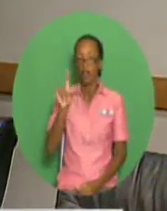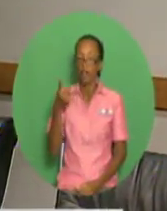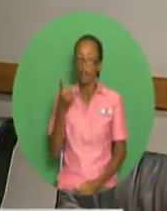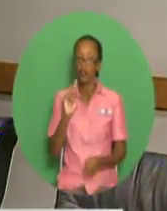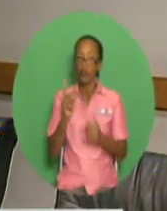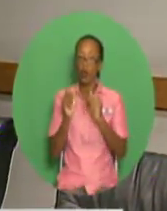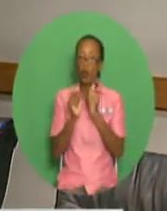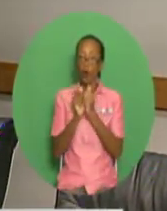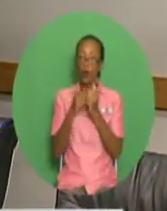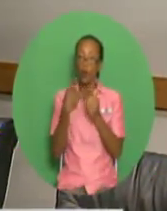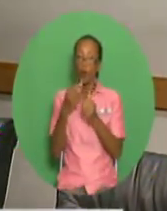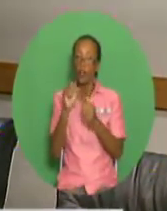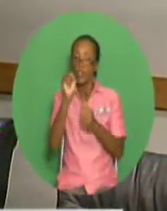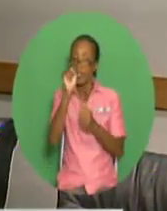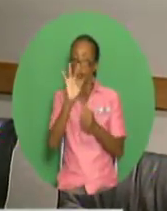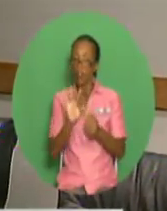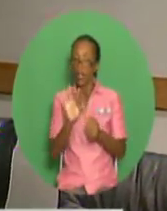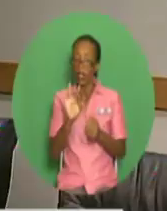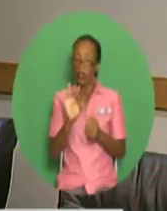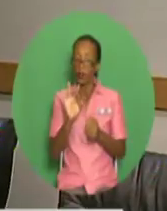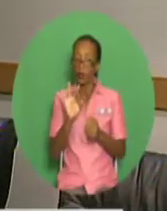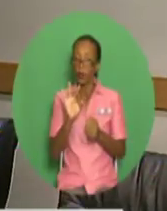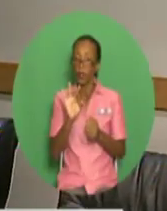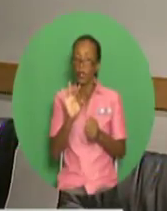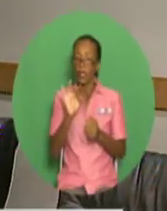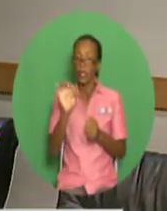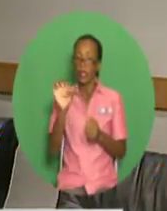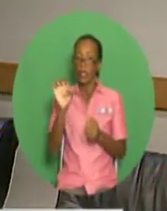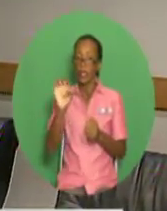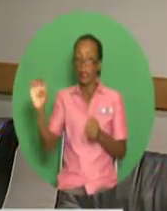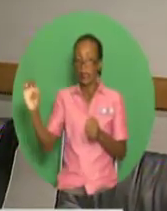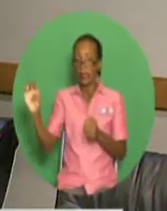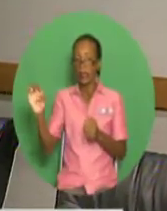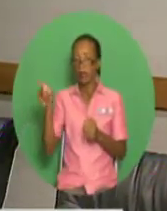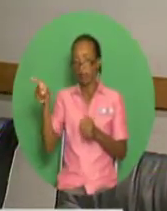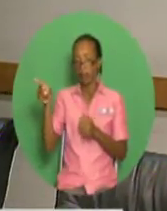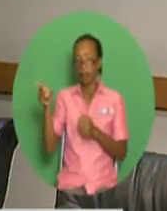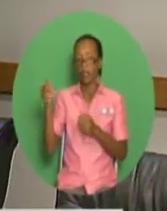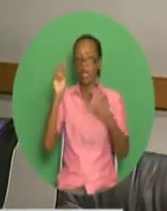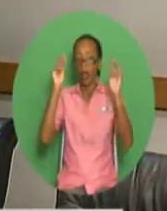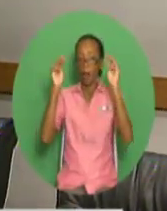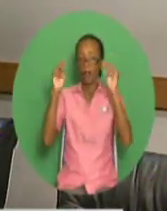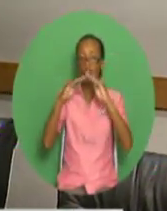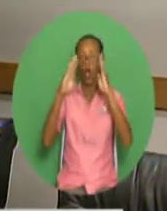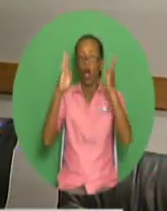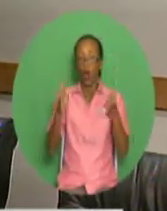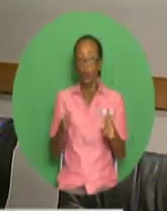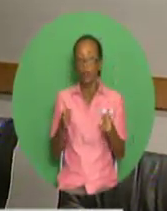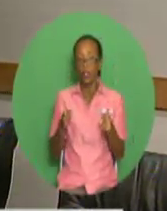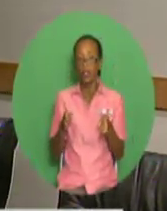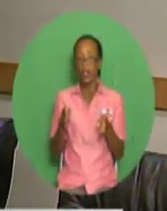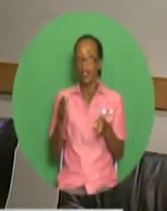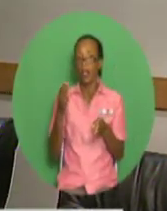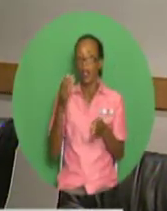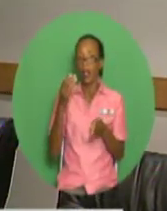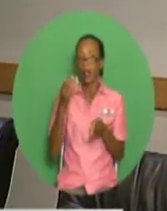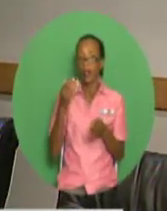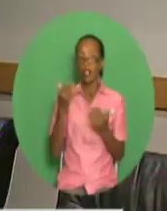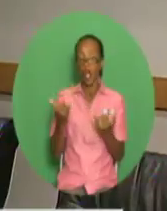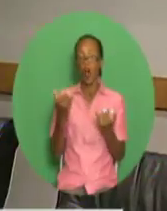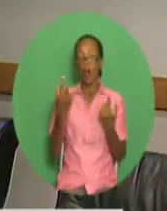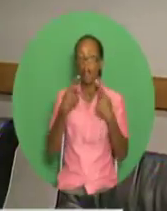member for San Fernando East, the Minister of Housing, who after almost 10, 15 years with Victoria Keys,